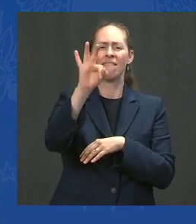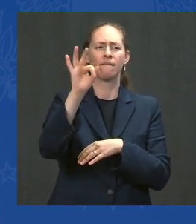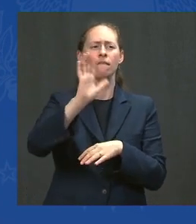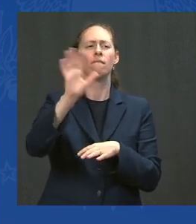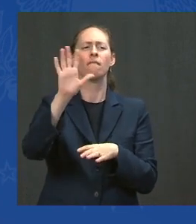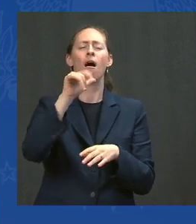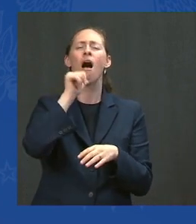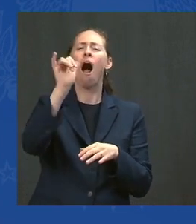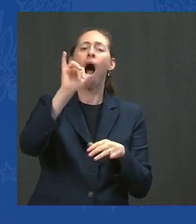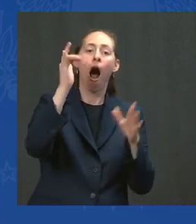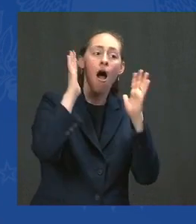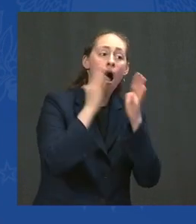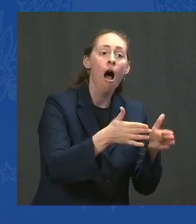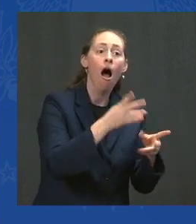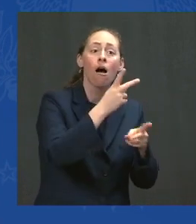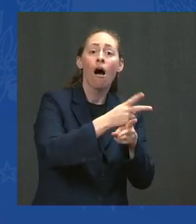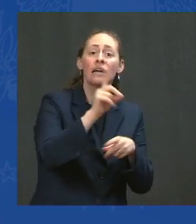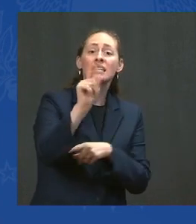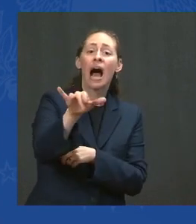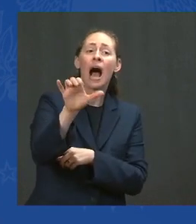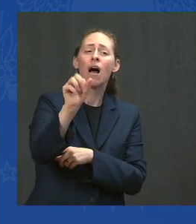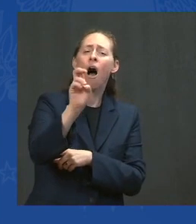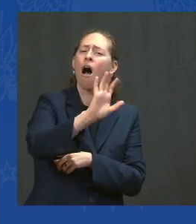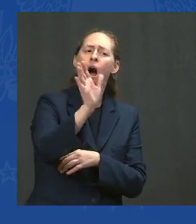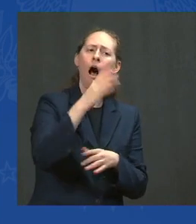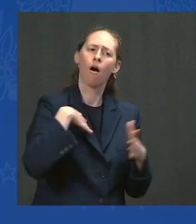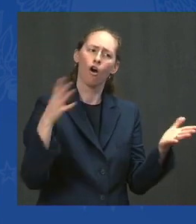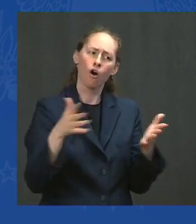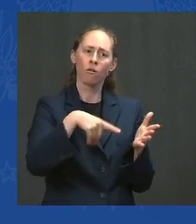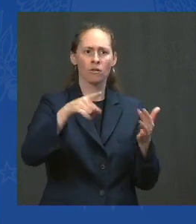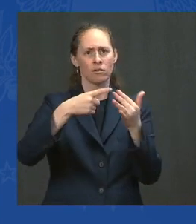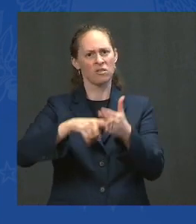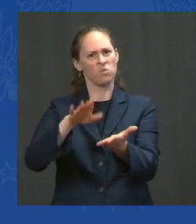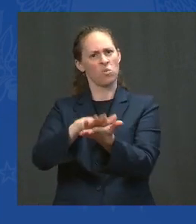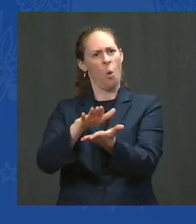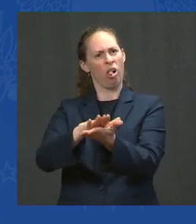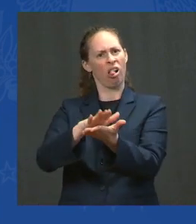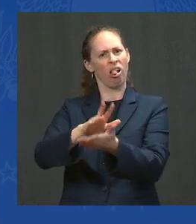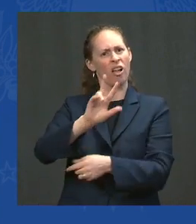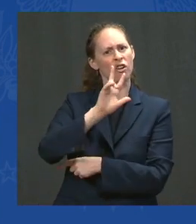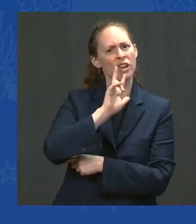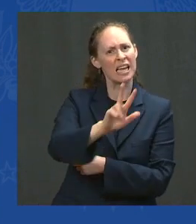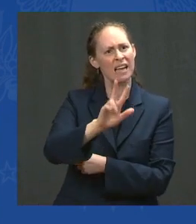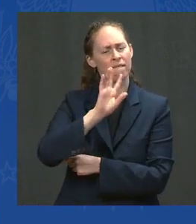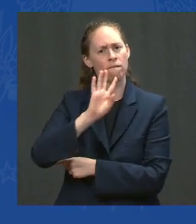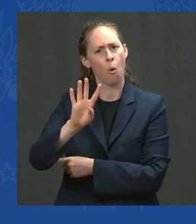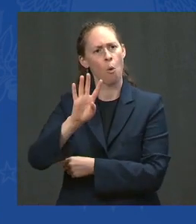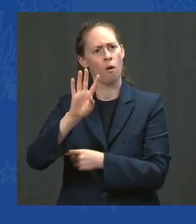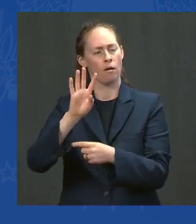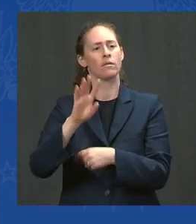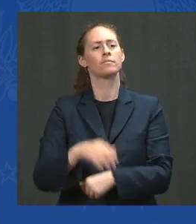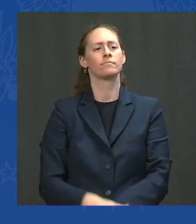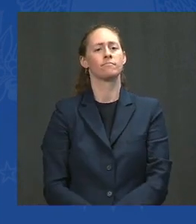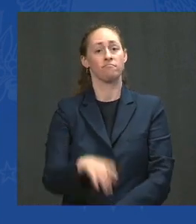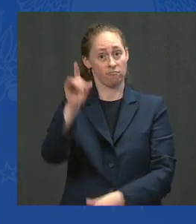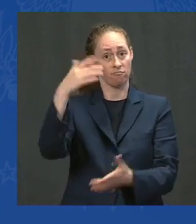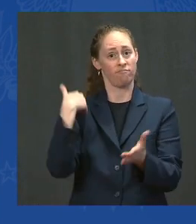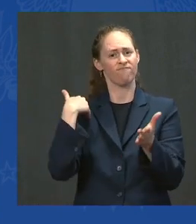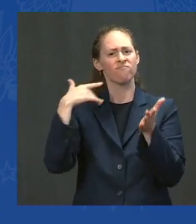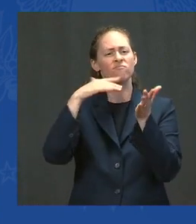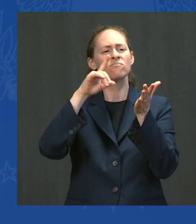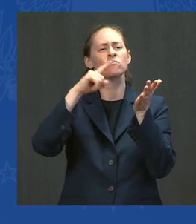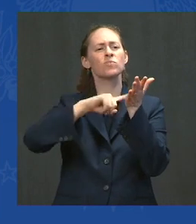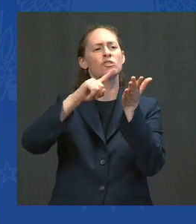in school at age 3, 4, and 5, it increases by 58% the chance, no matter what